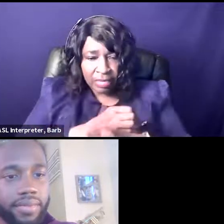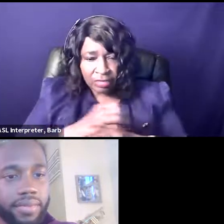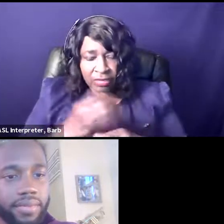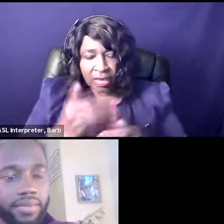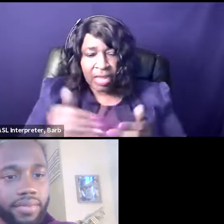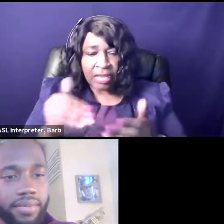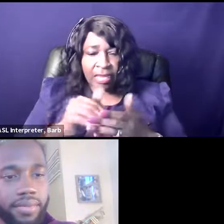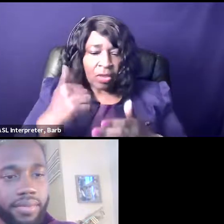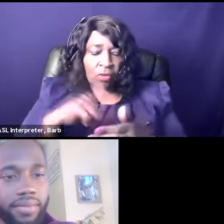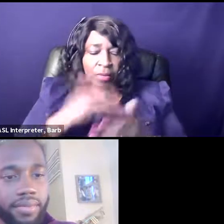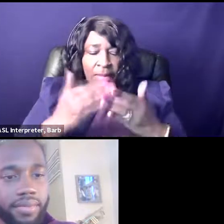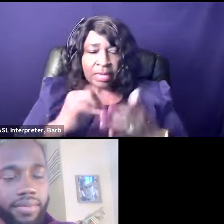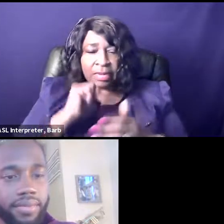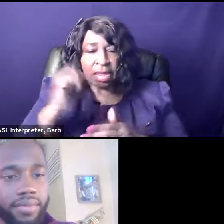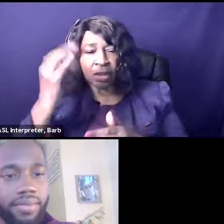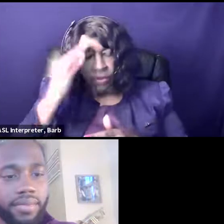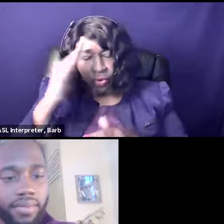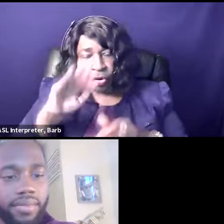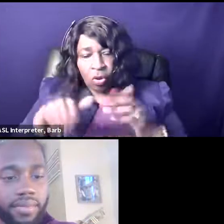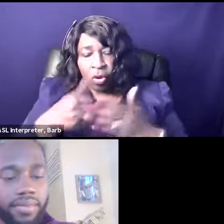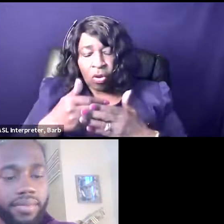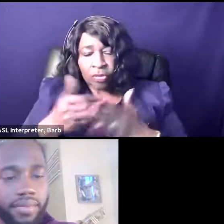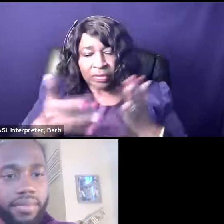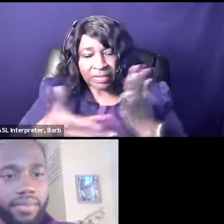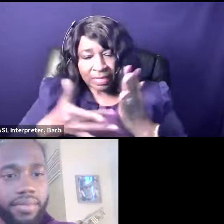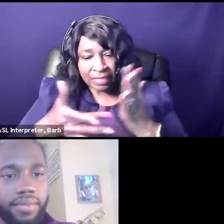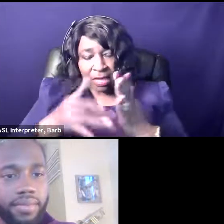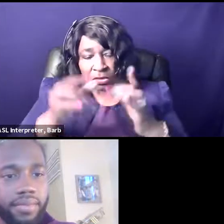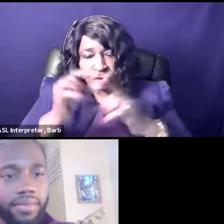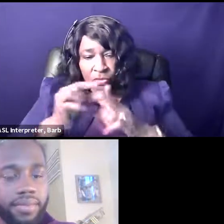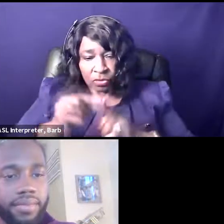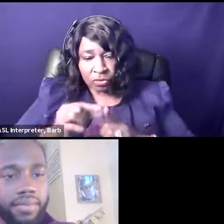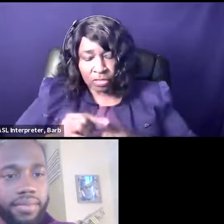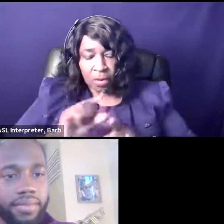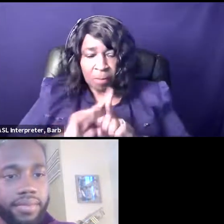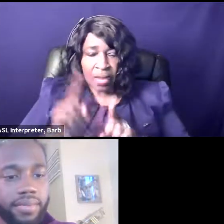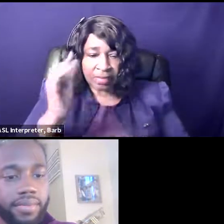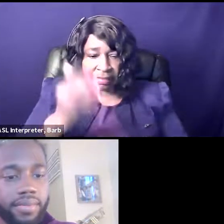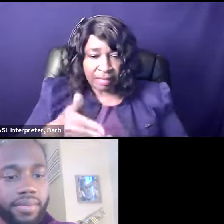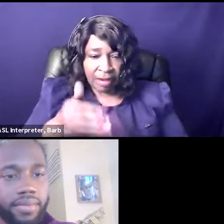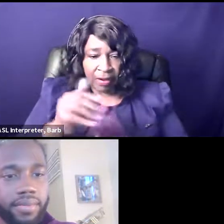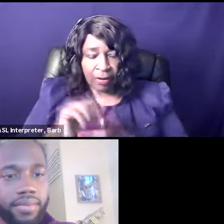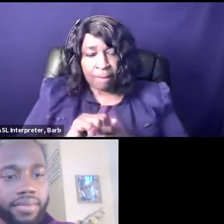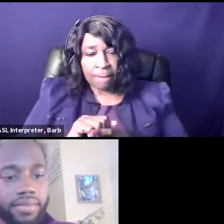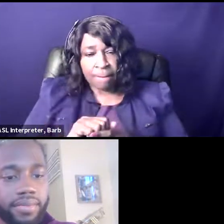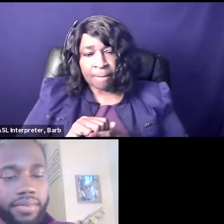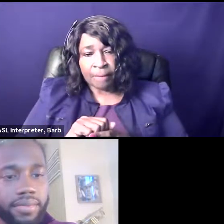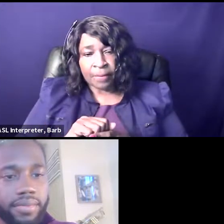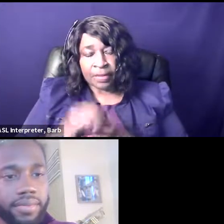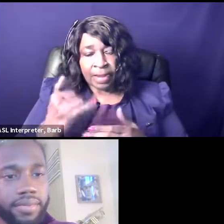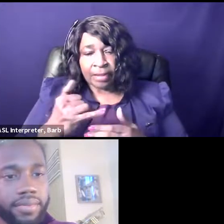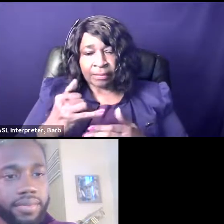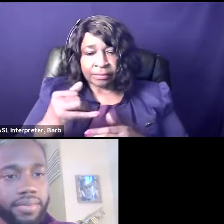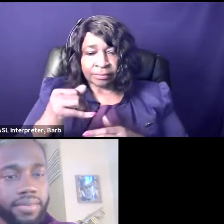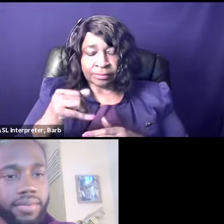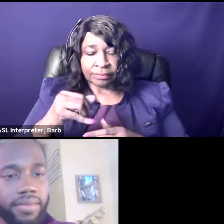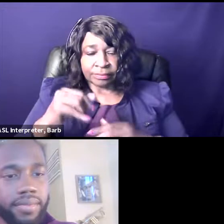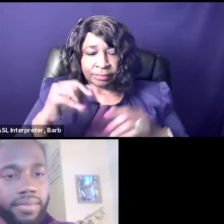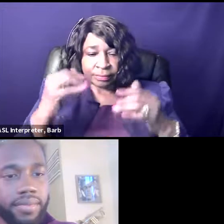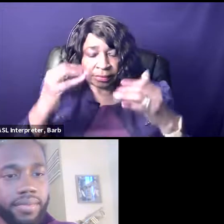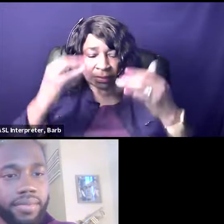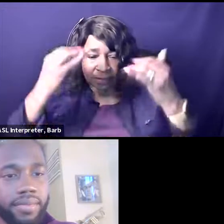may not know all the technological terms, but it's there. Fast forward to when I started studying